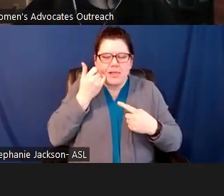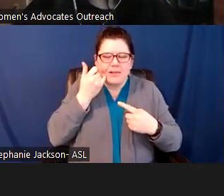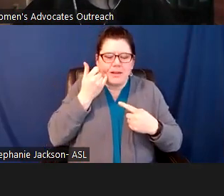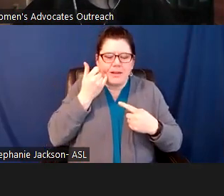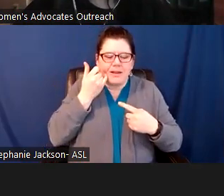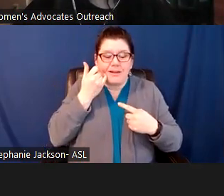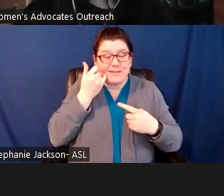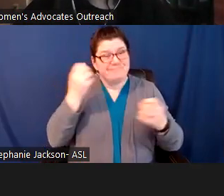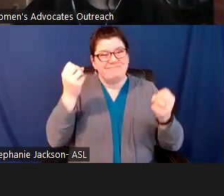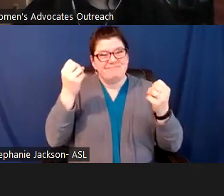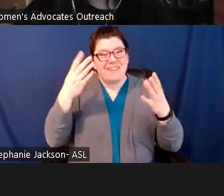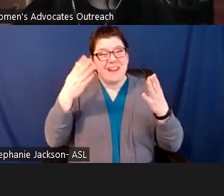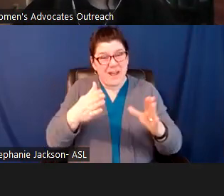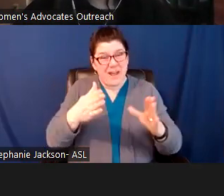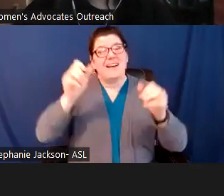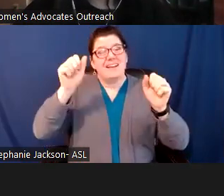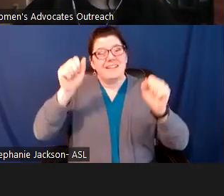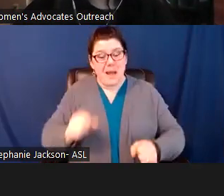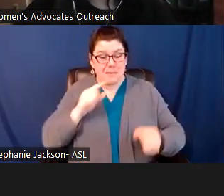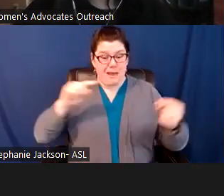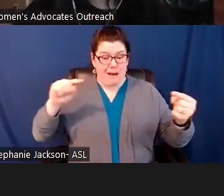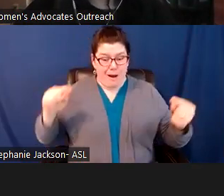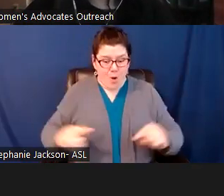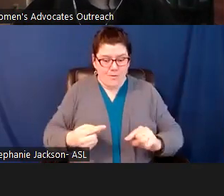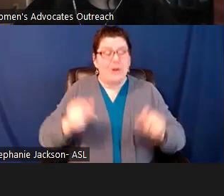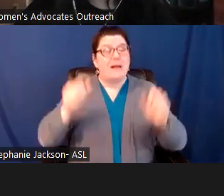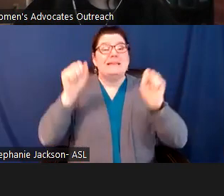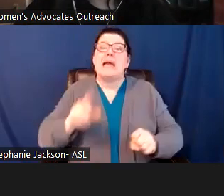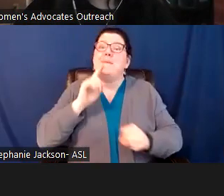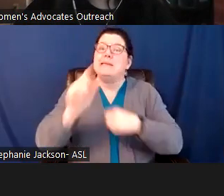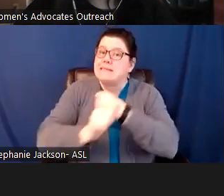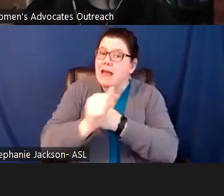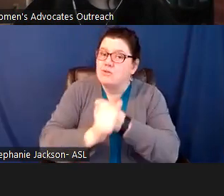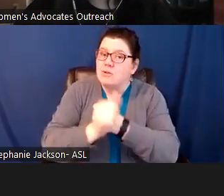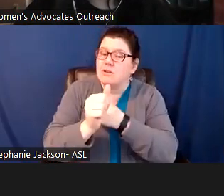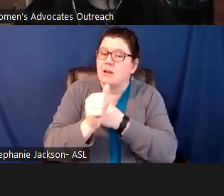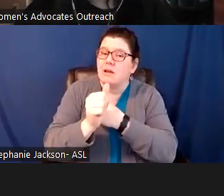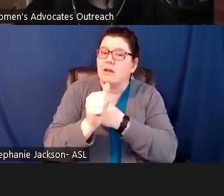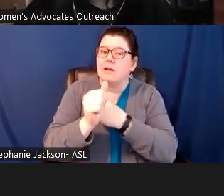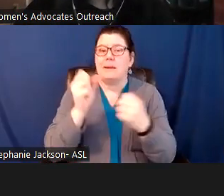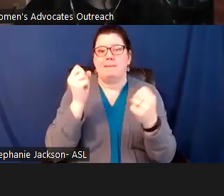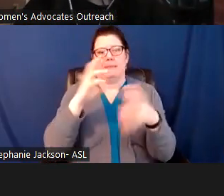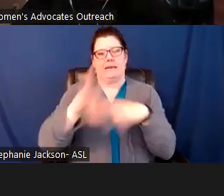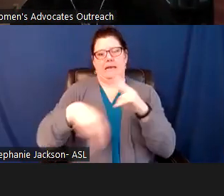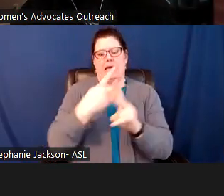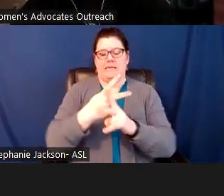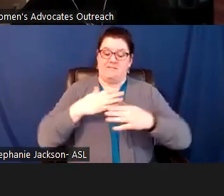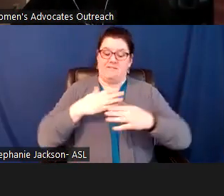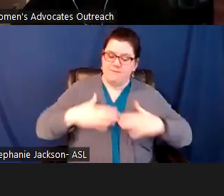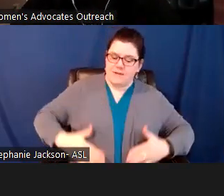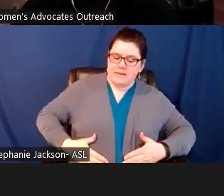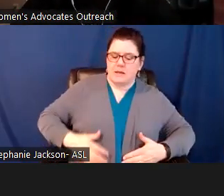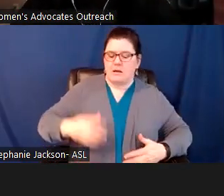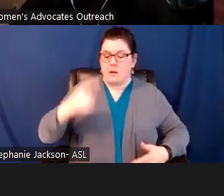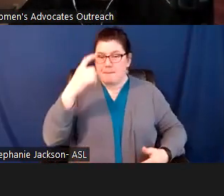in many ways, can be harmful and dangerous. It can lead to many types of physical, mental,